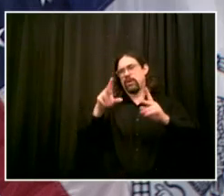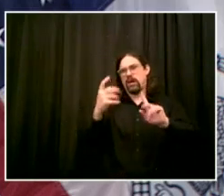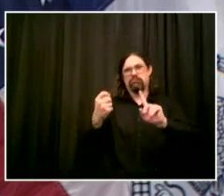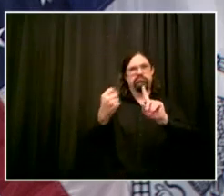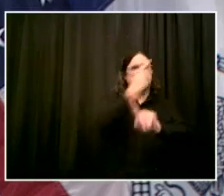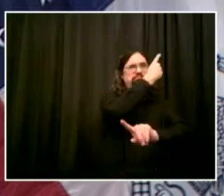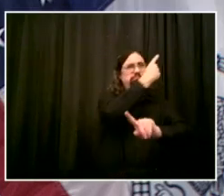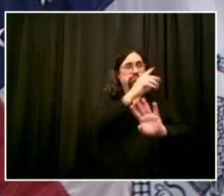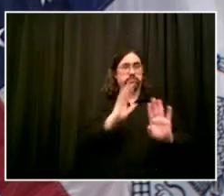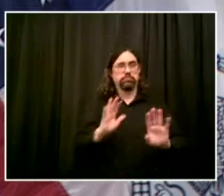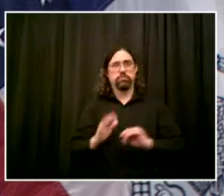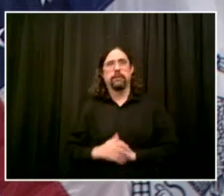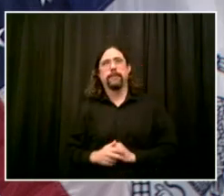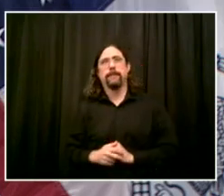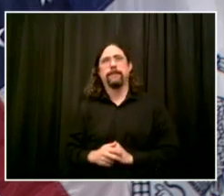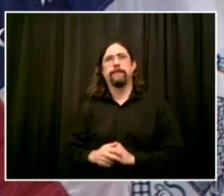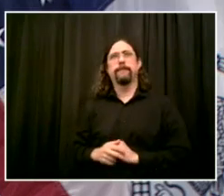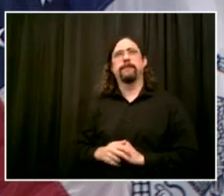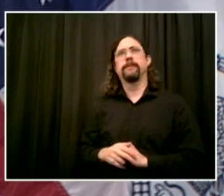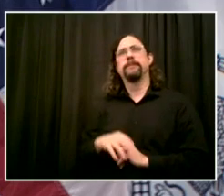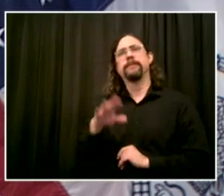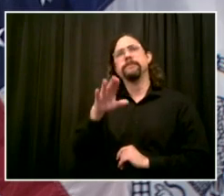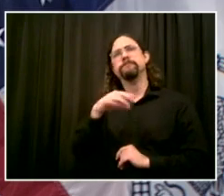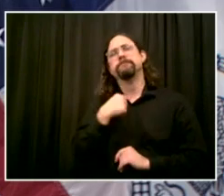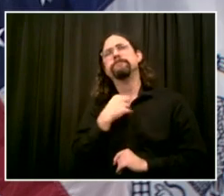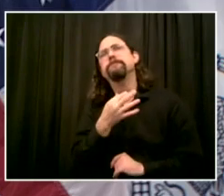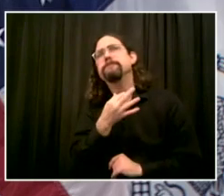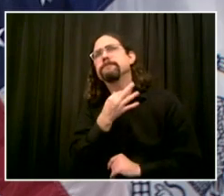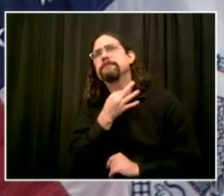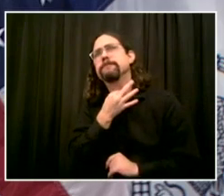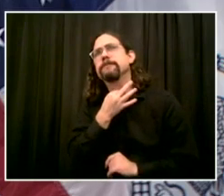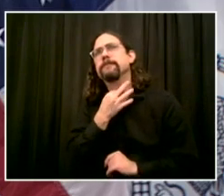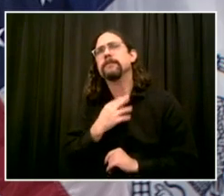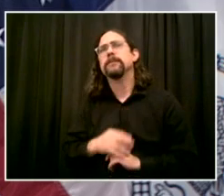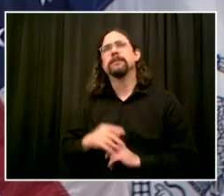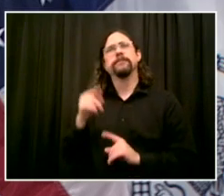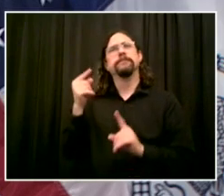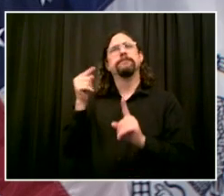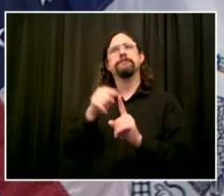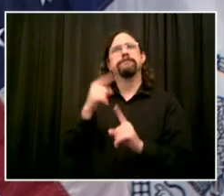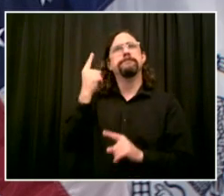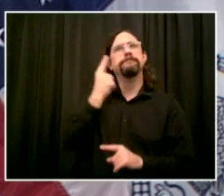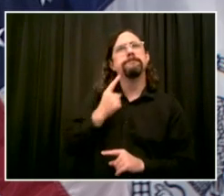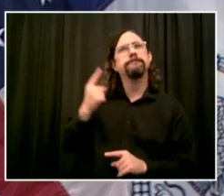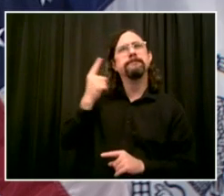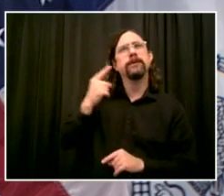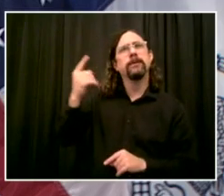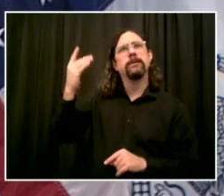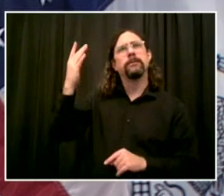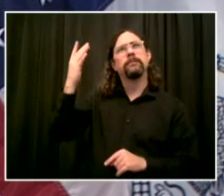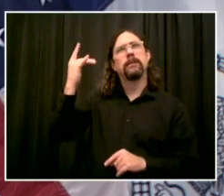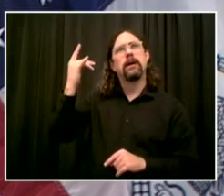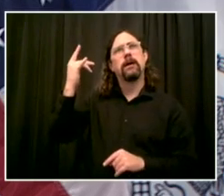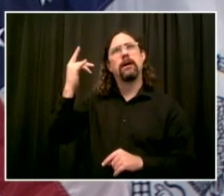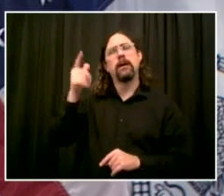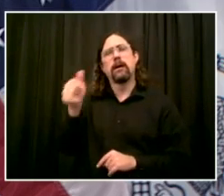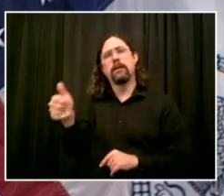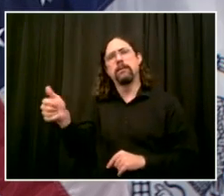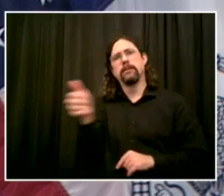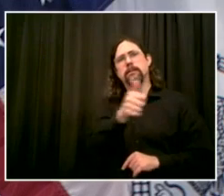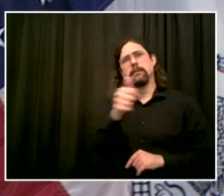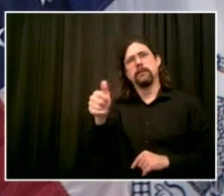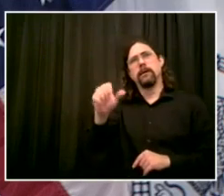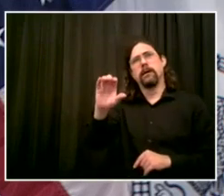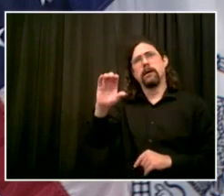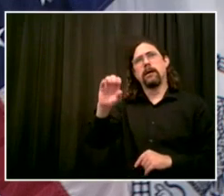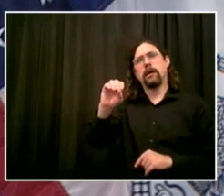why the concept of the commuter tax has completely disappeared from your discourse and anyone